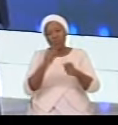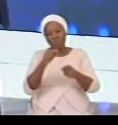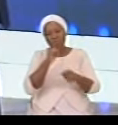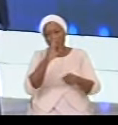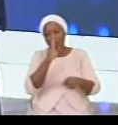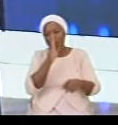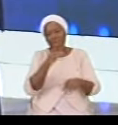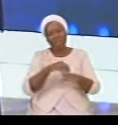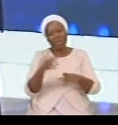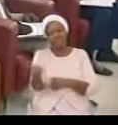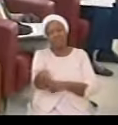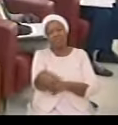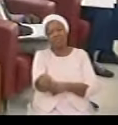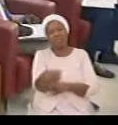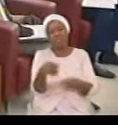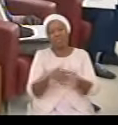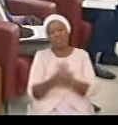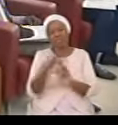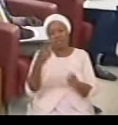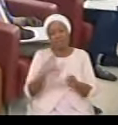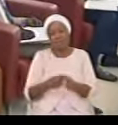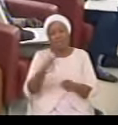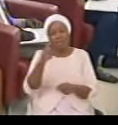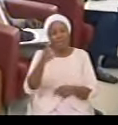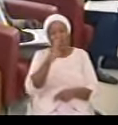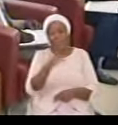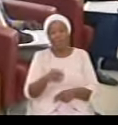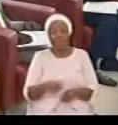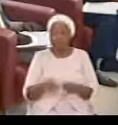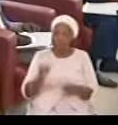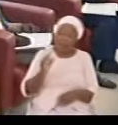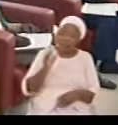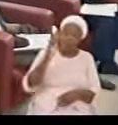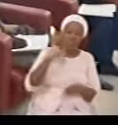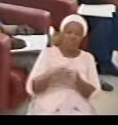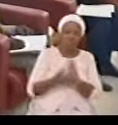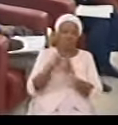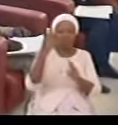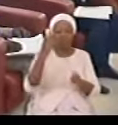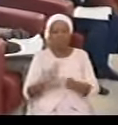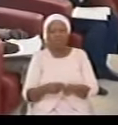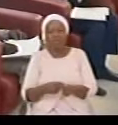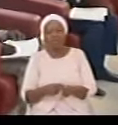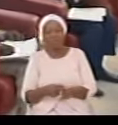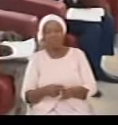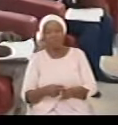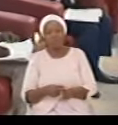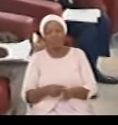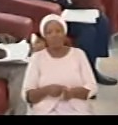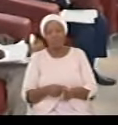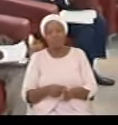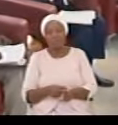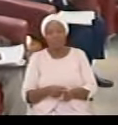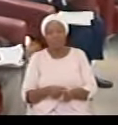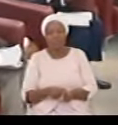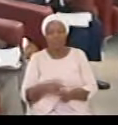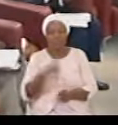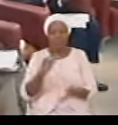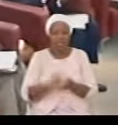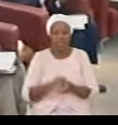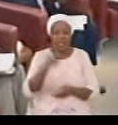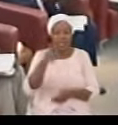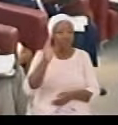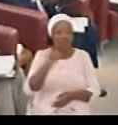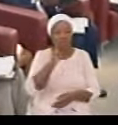not be at the tail. You'll be in the forefront in Jesus' name. That you'll not